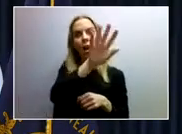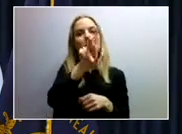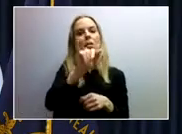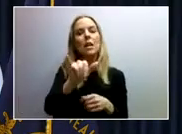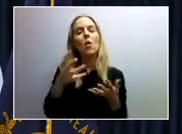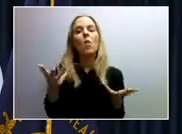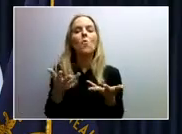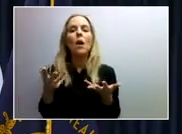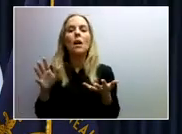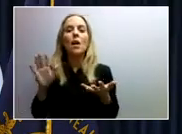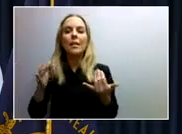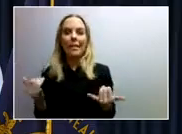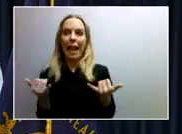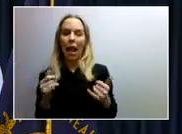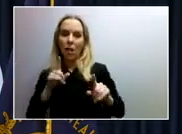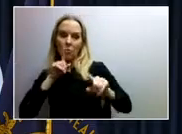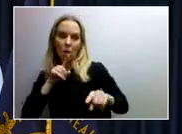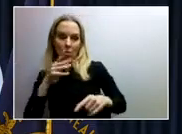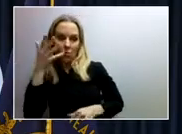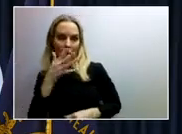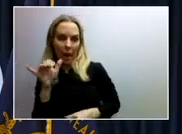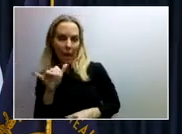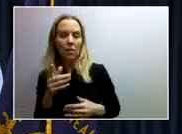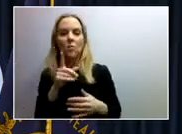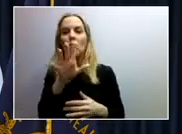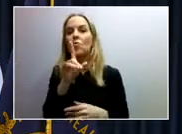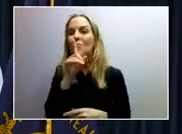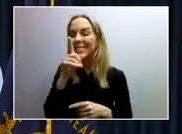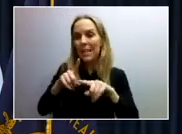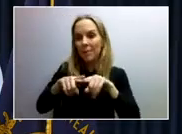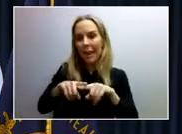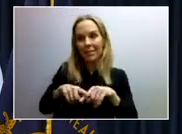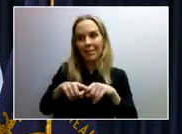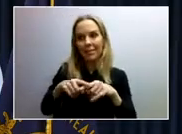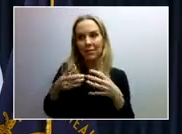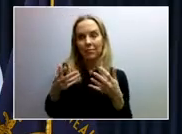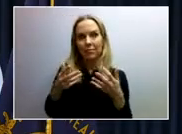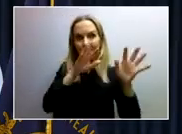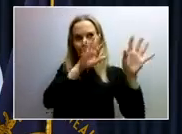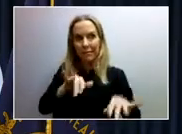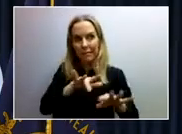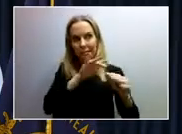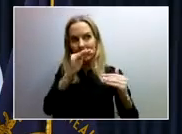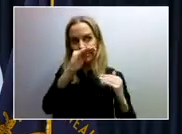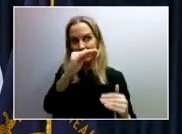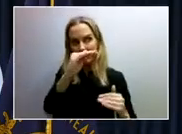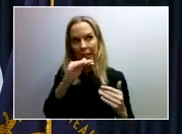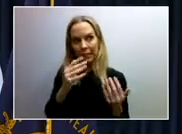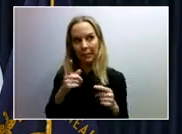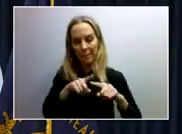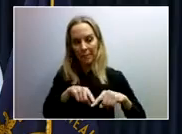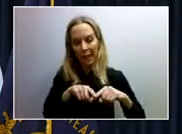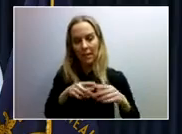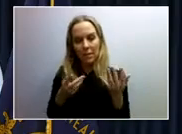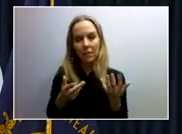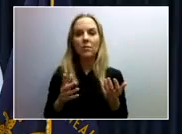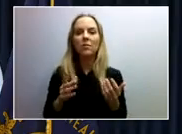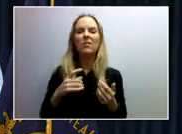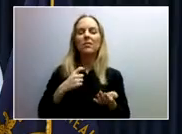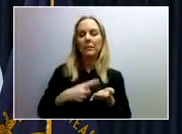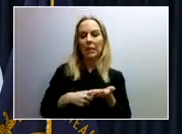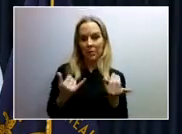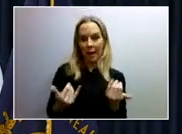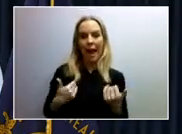like? Well, the answer is it depends on how big the snow is. As we discussed before, we have trucks out. We've